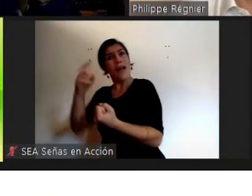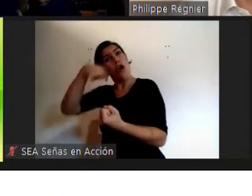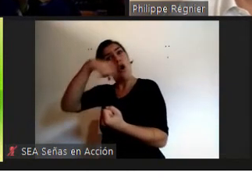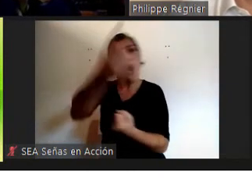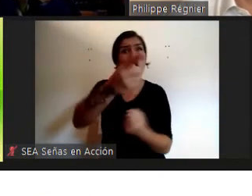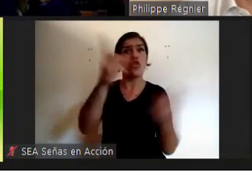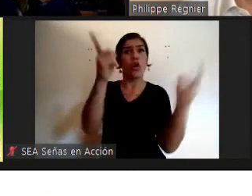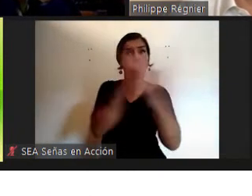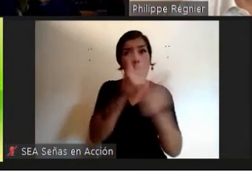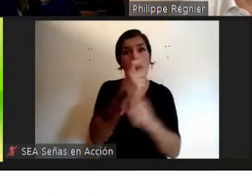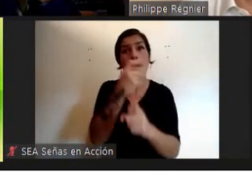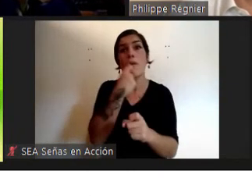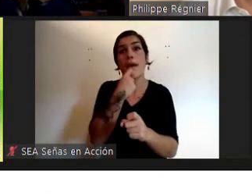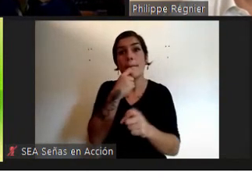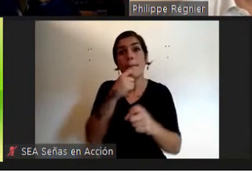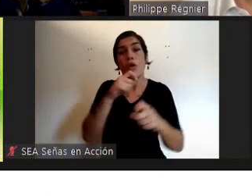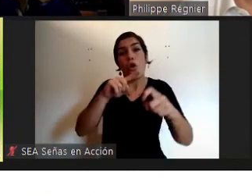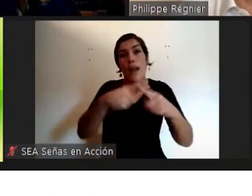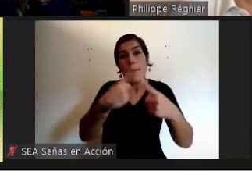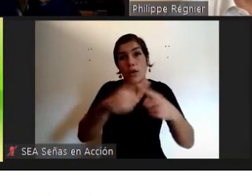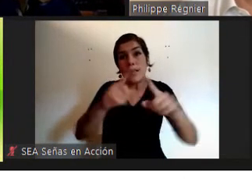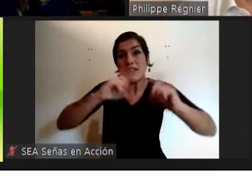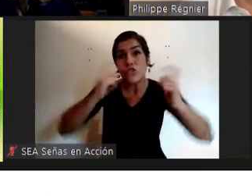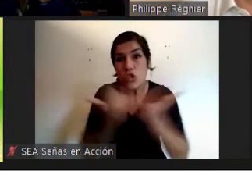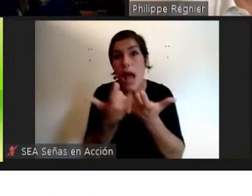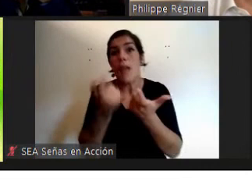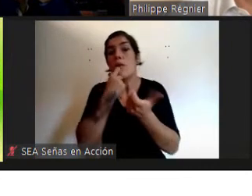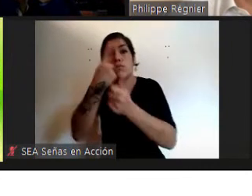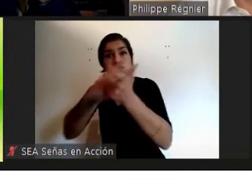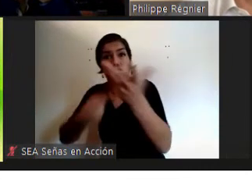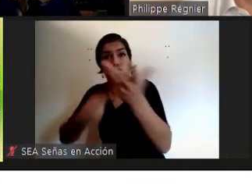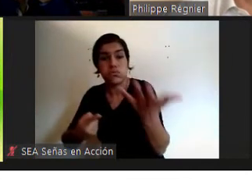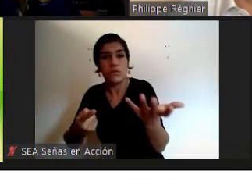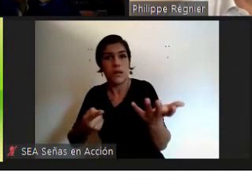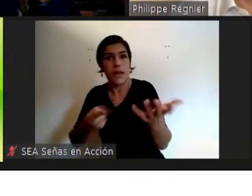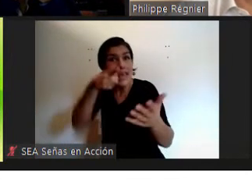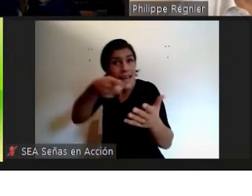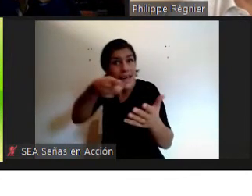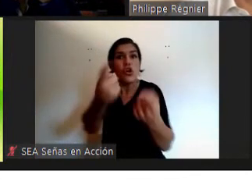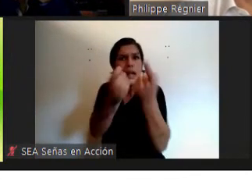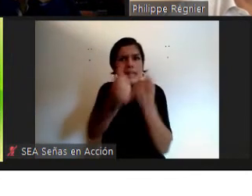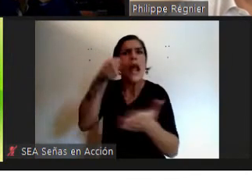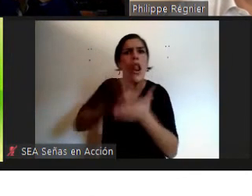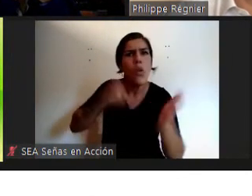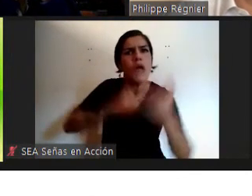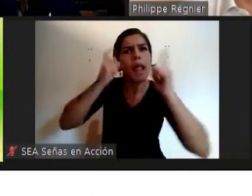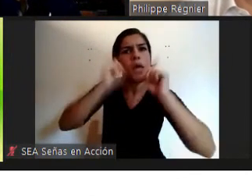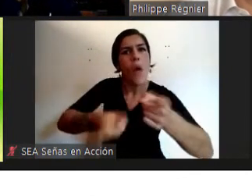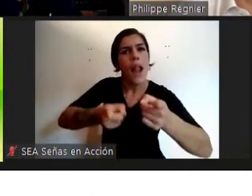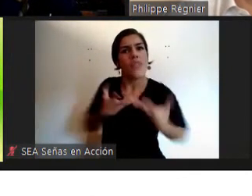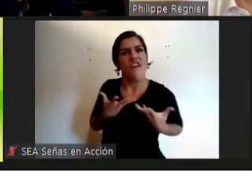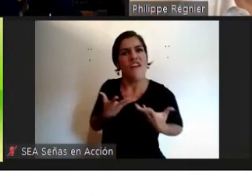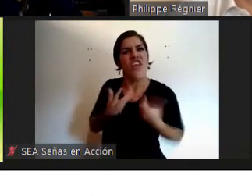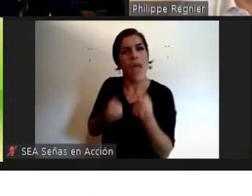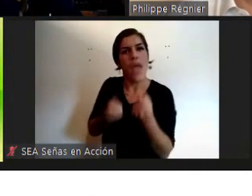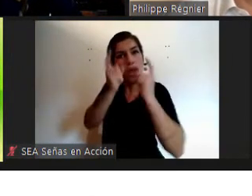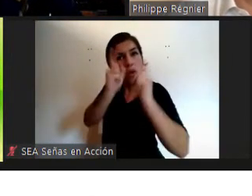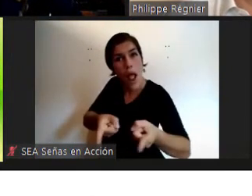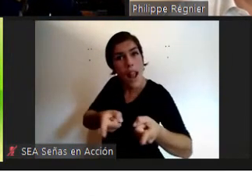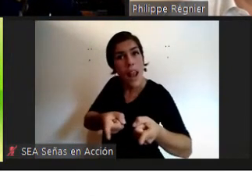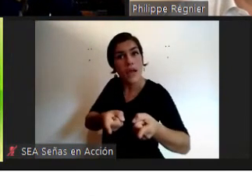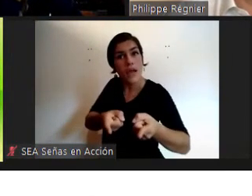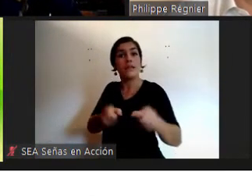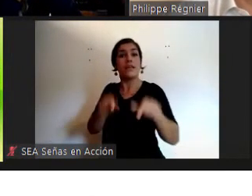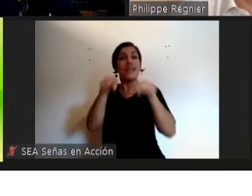But even from the lockdown, many of us have been engaged in politics. Politics against the way